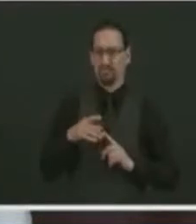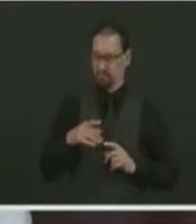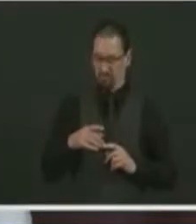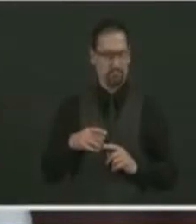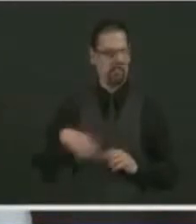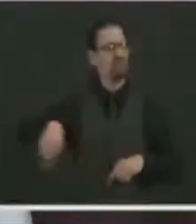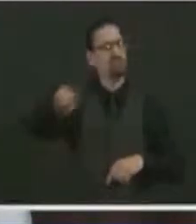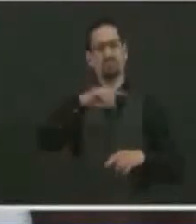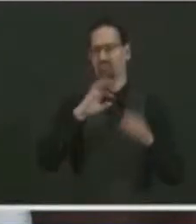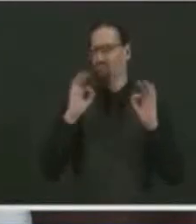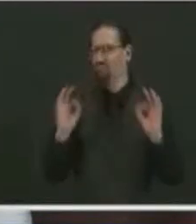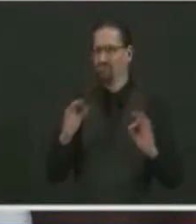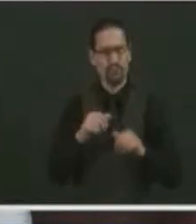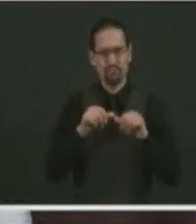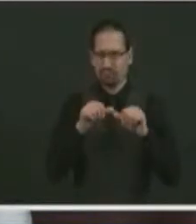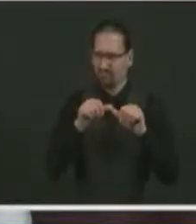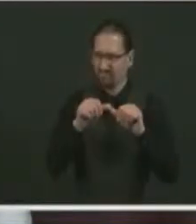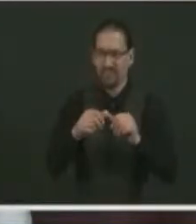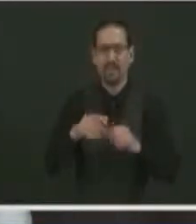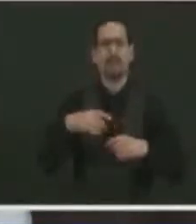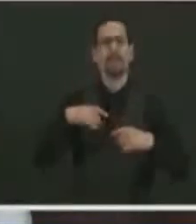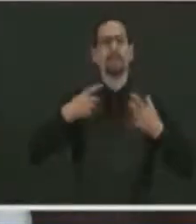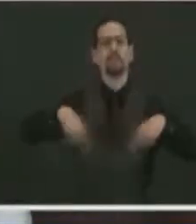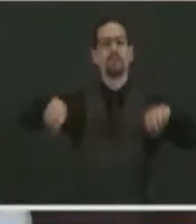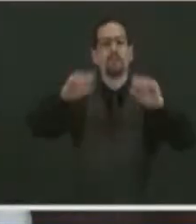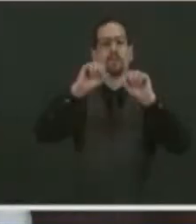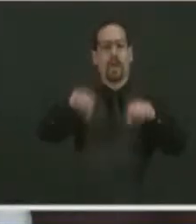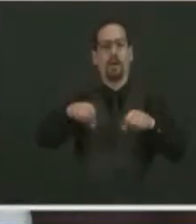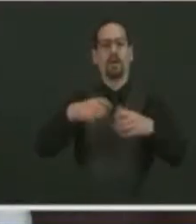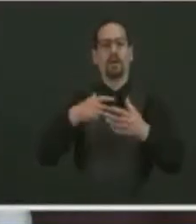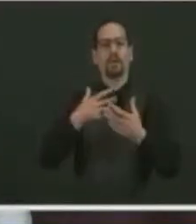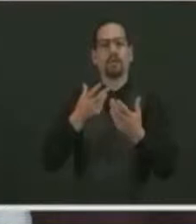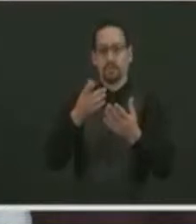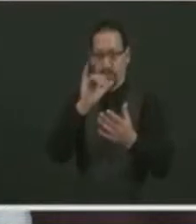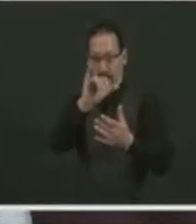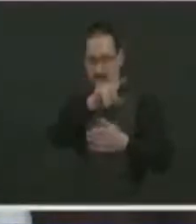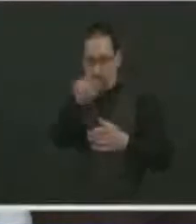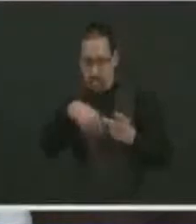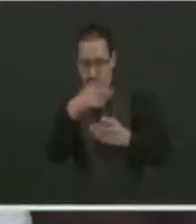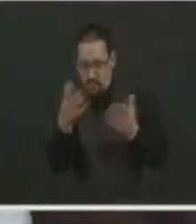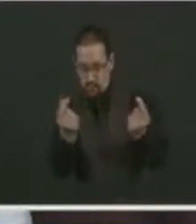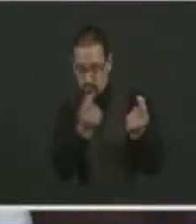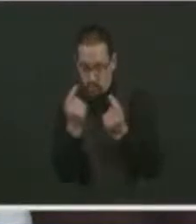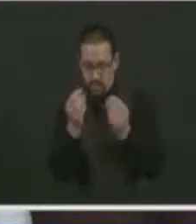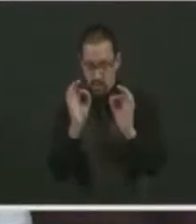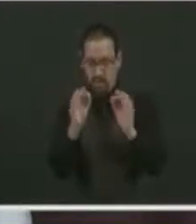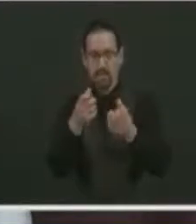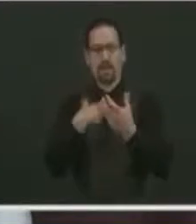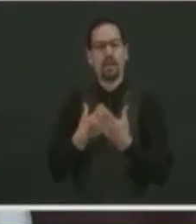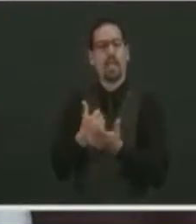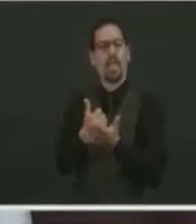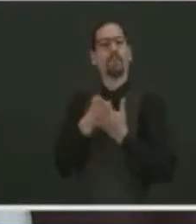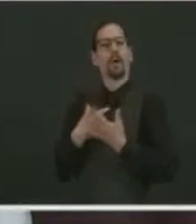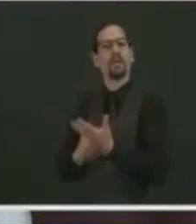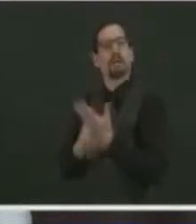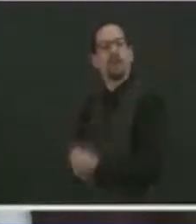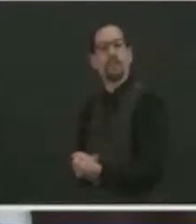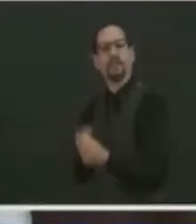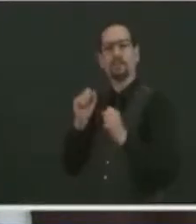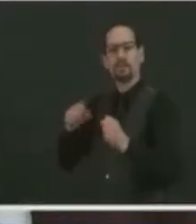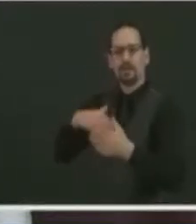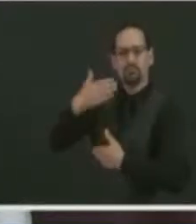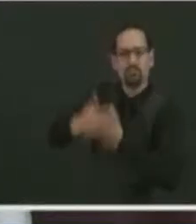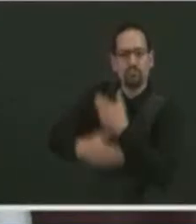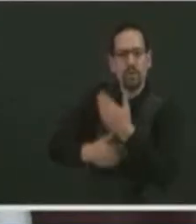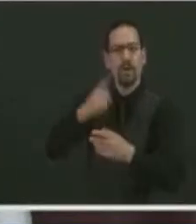work, that's what gives us the confidence to be able to go out into society and get our economy going